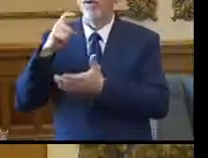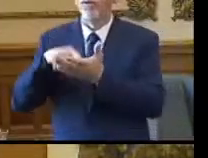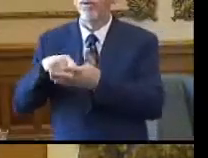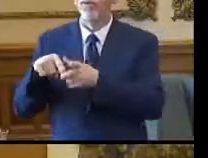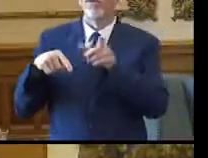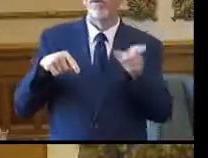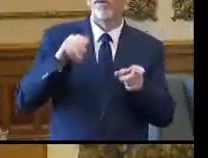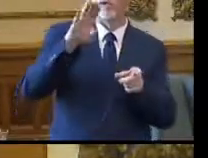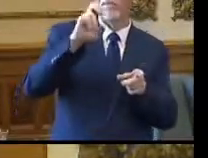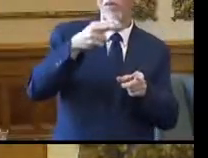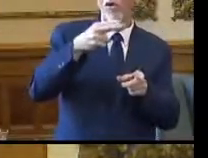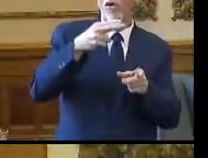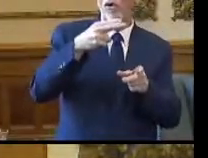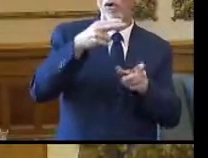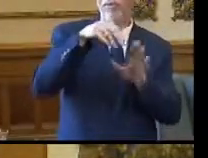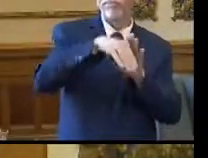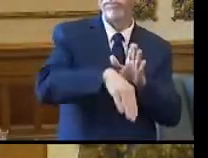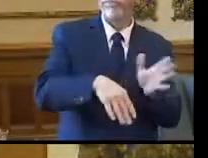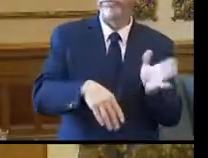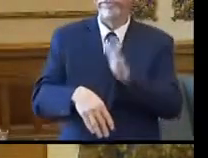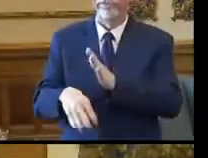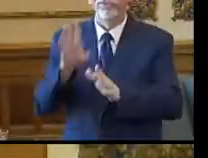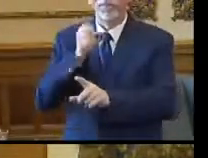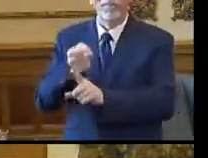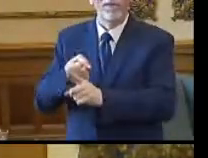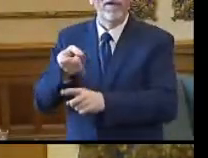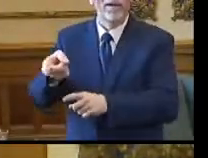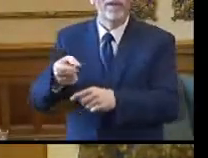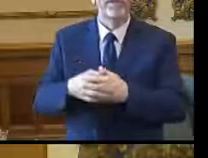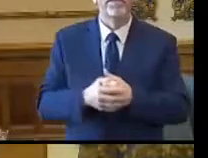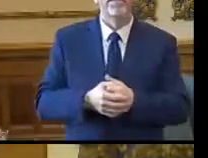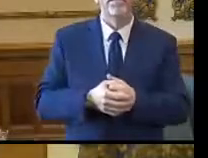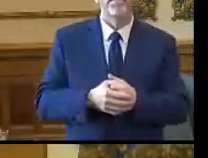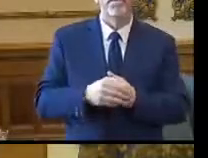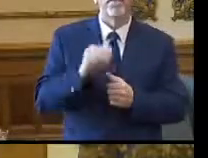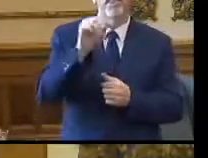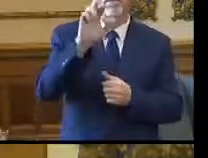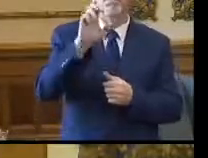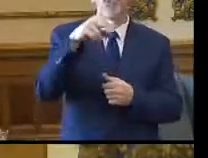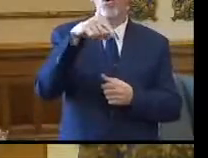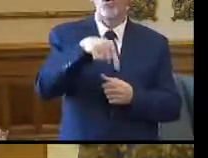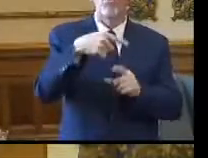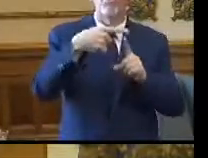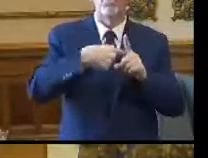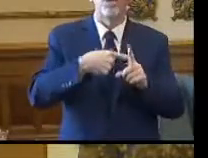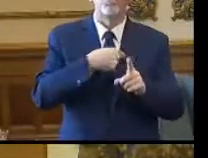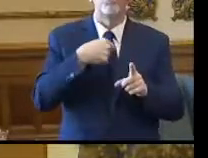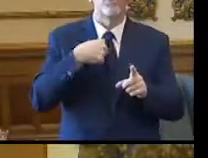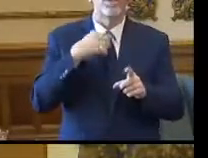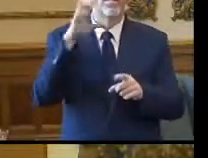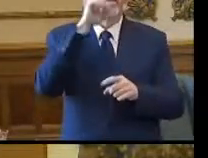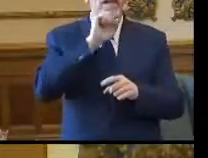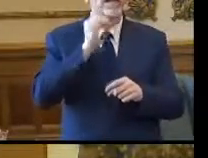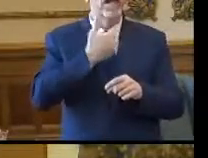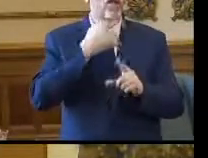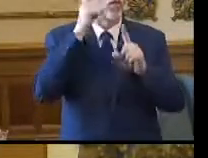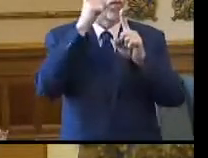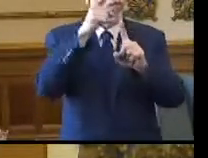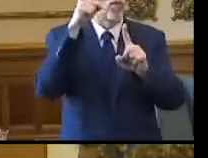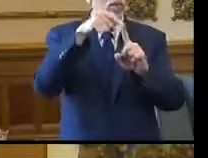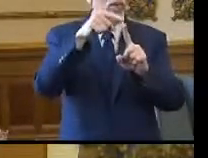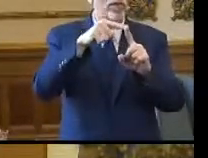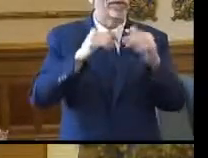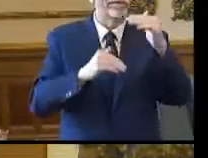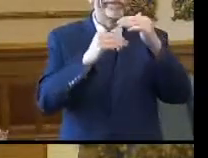key indicator for what stands ahead of us. March, we did miss our forecast. This